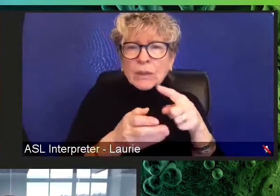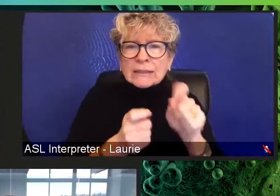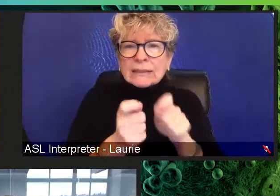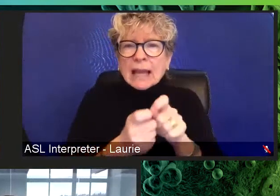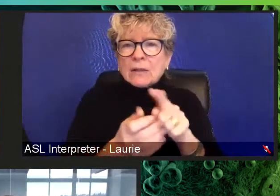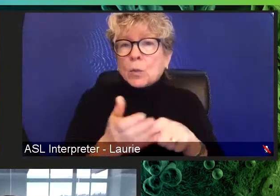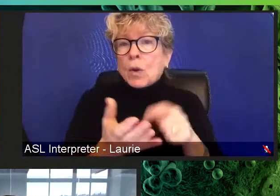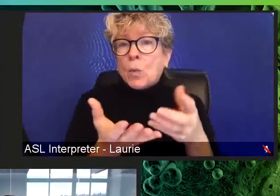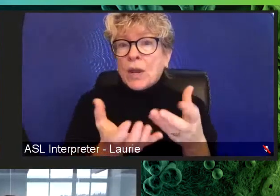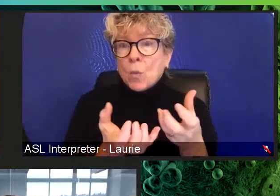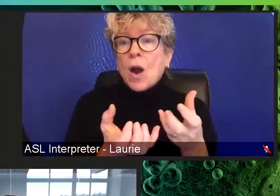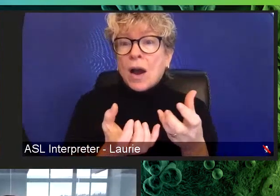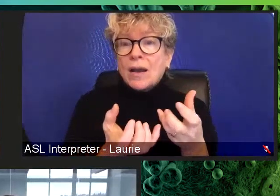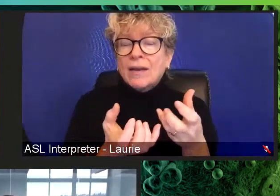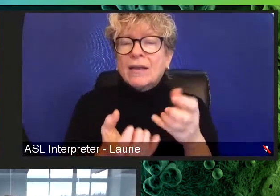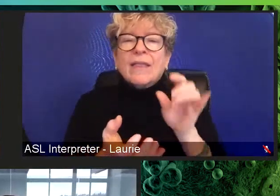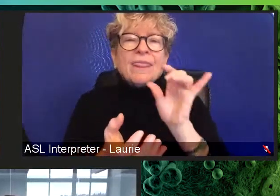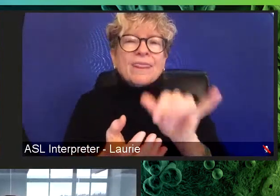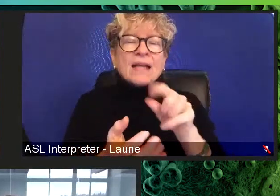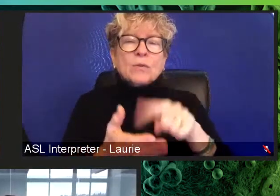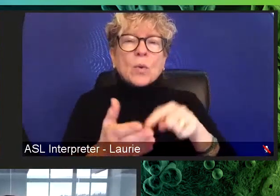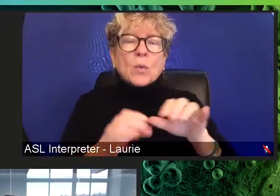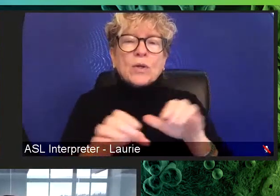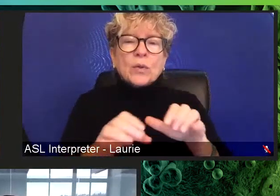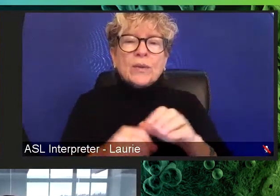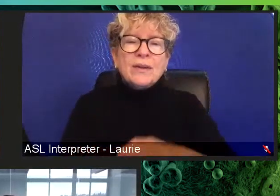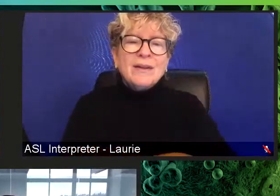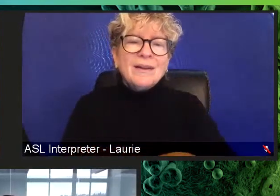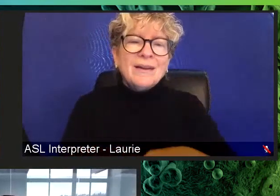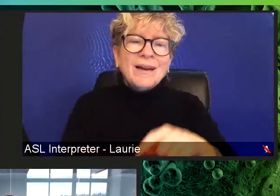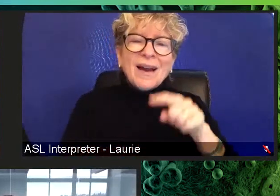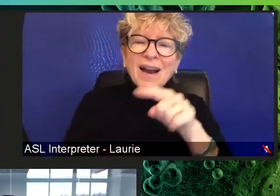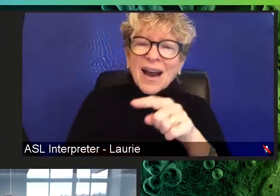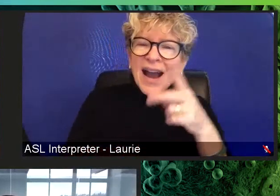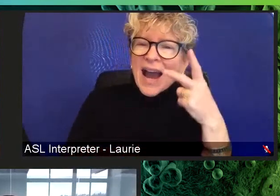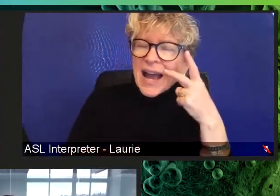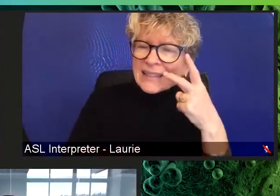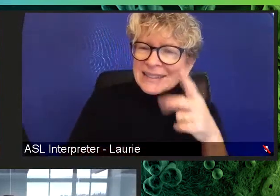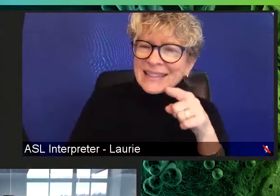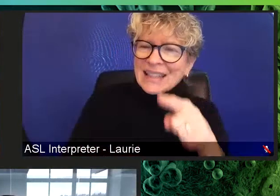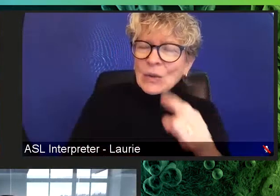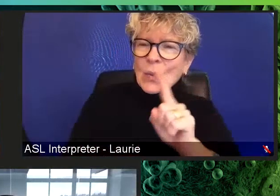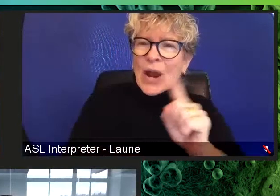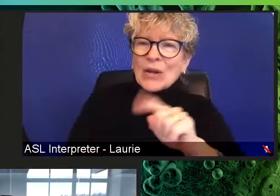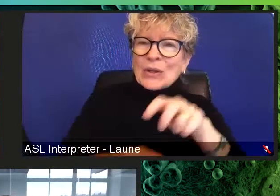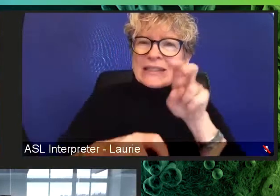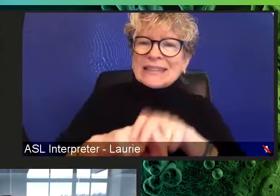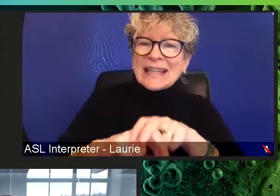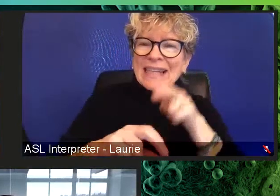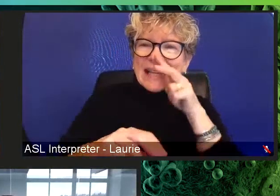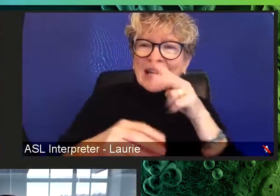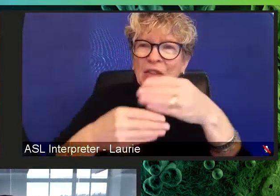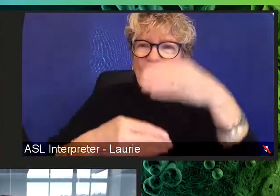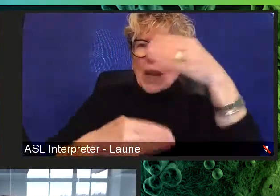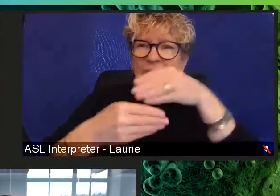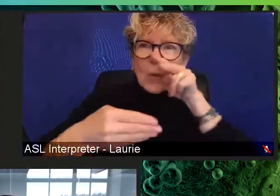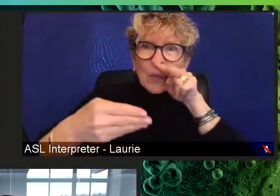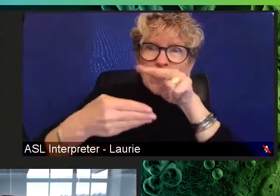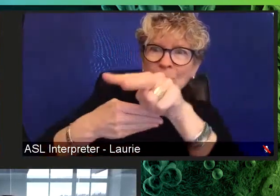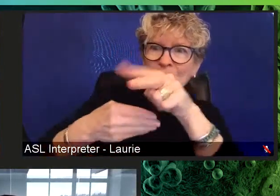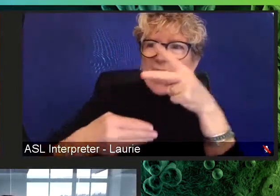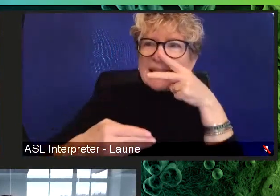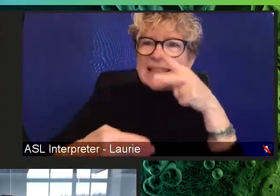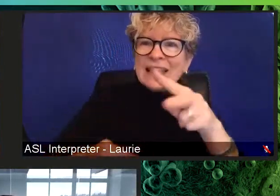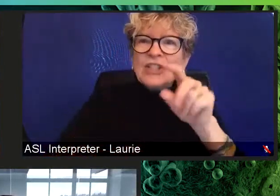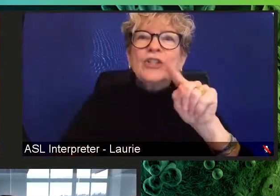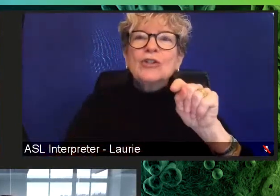see, Gavin, today that you're seated in the steam plant, and I can look out and we can see Lake Washington right behind you. So it's great for those of you who have